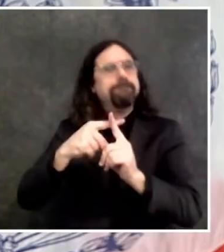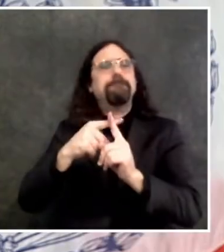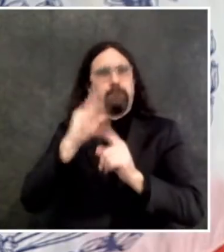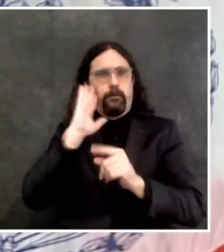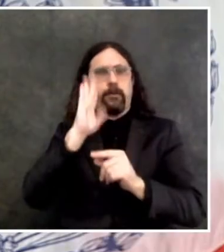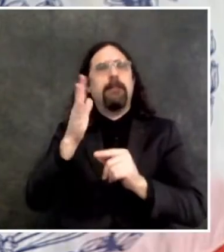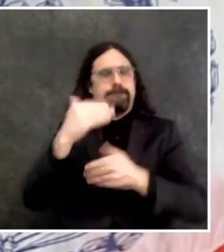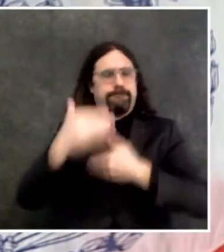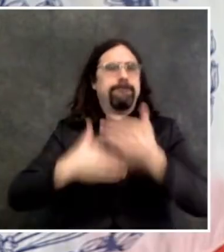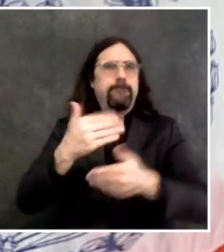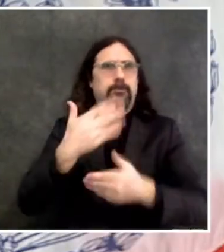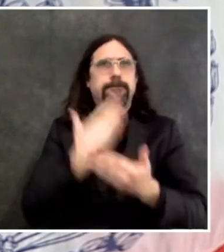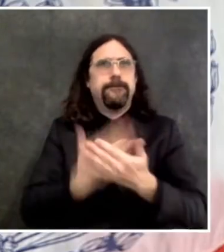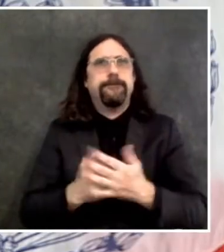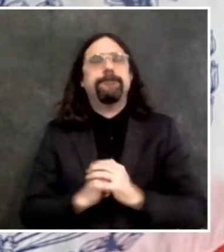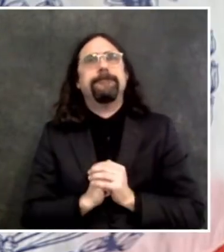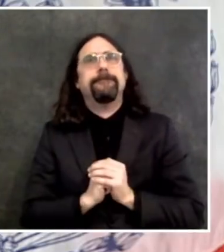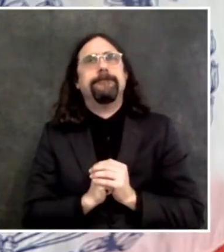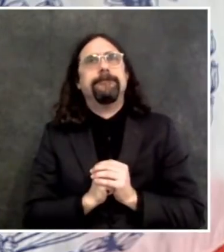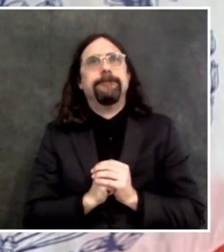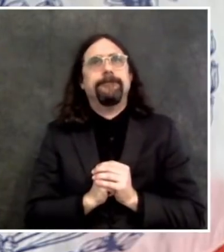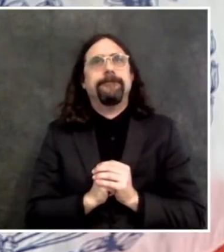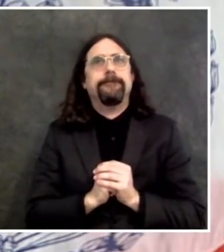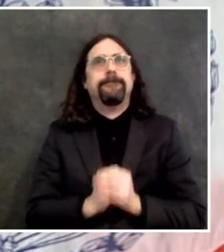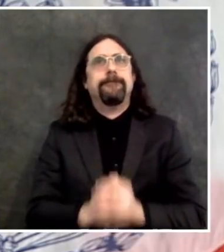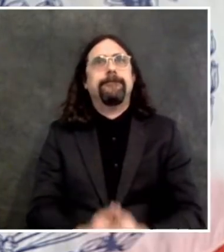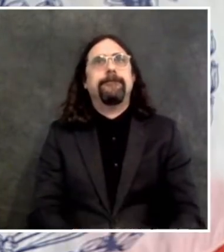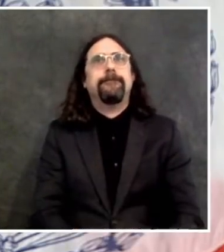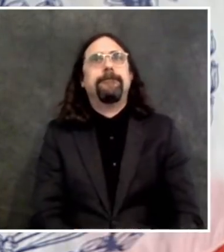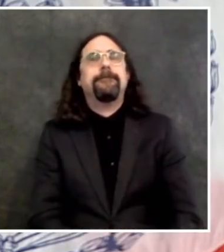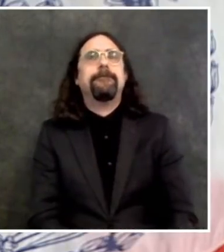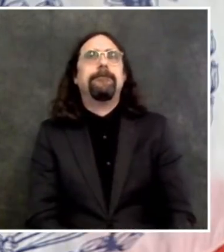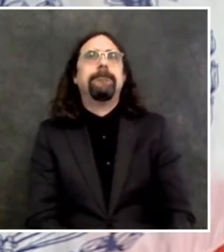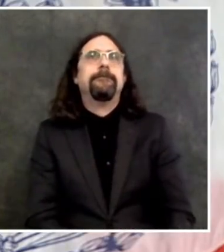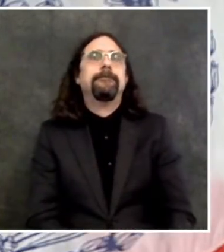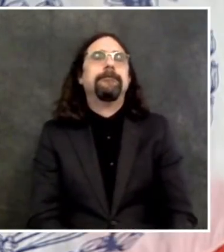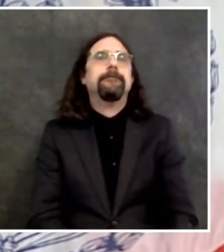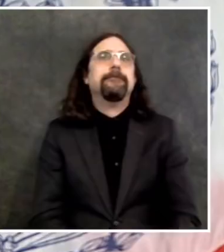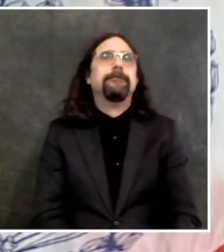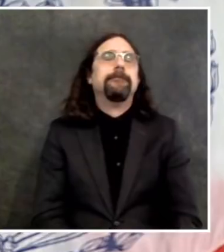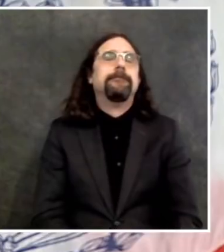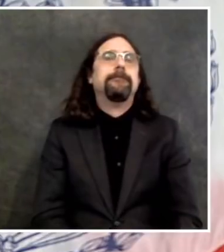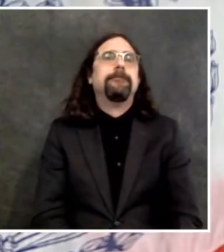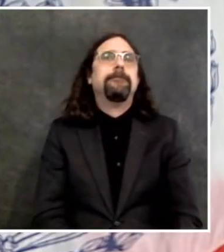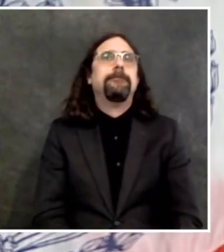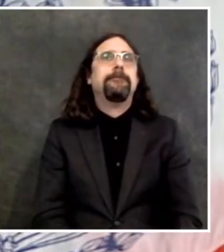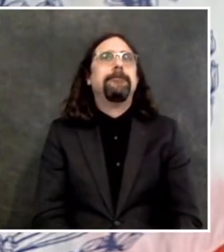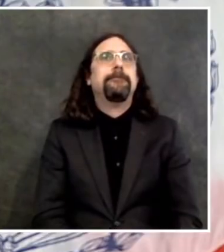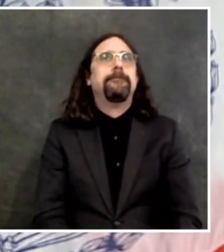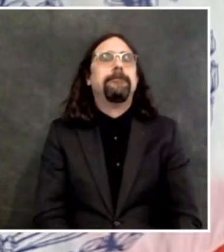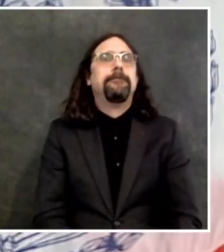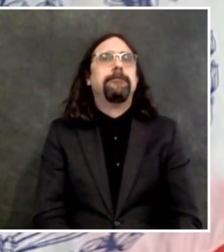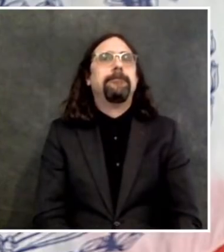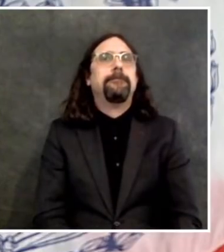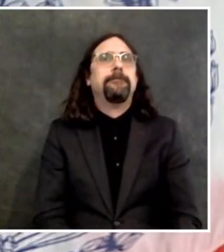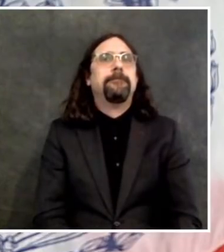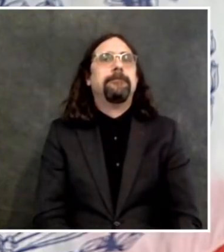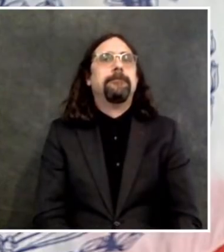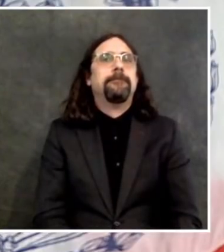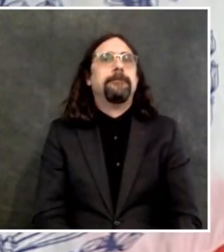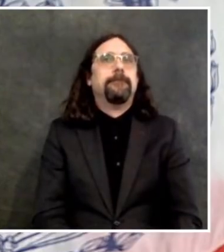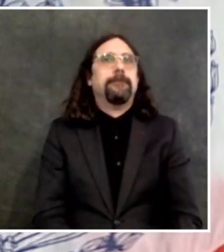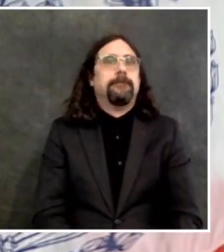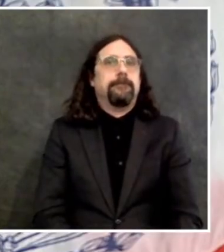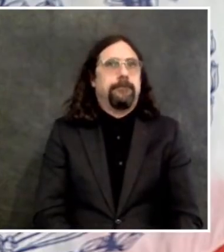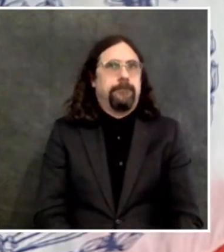that anything short of a full mobilization of our military will not serve this nation sufficiently. Just